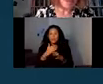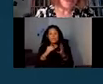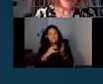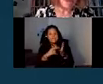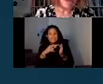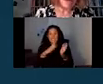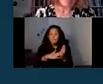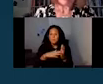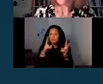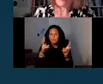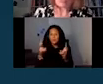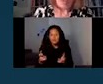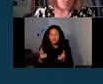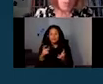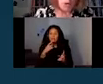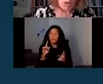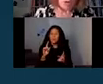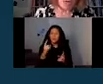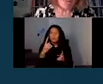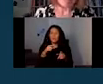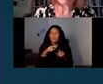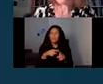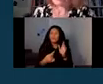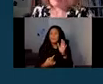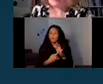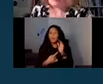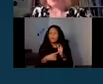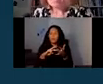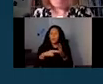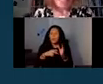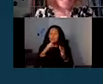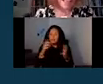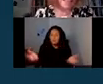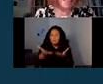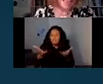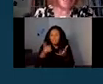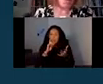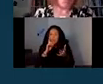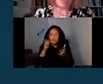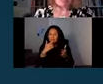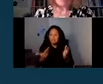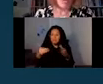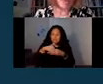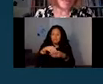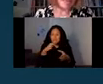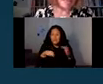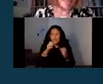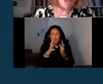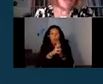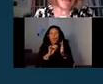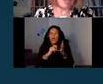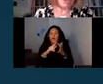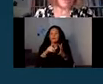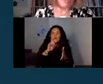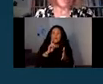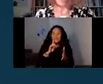subjects. One of the most important organizations encouraging women into science is WISE, Women in Science